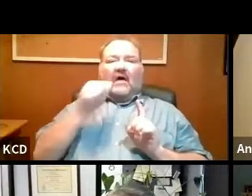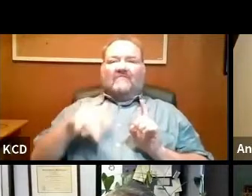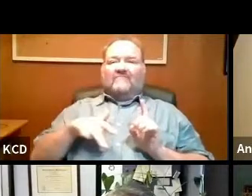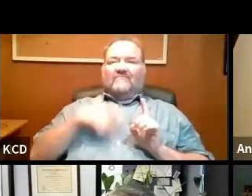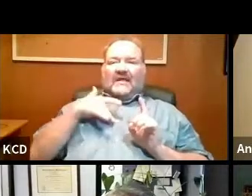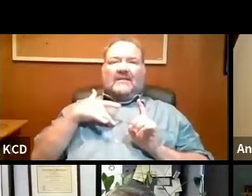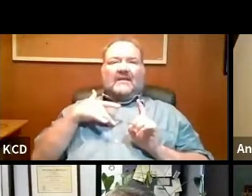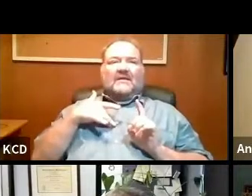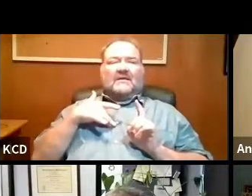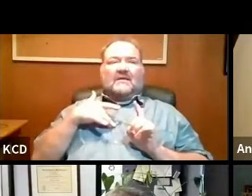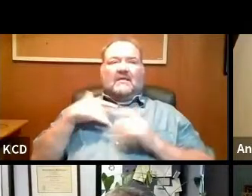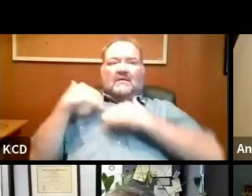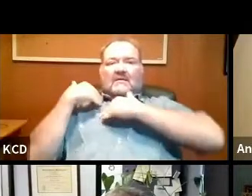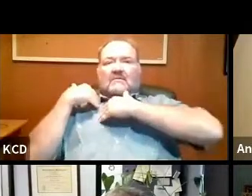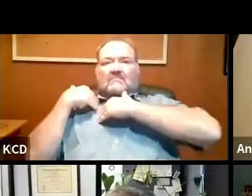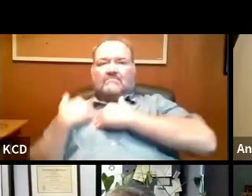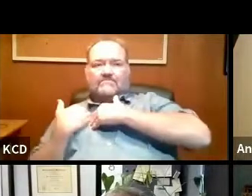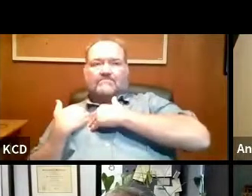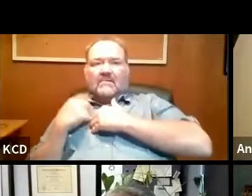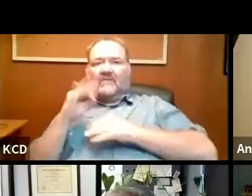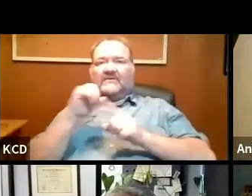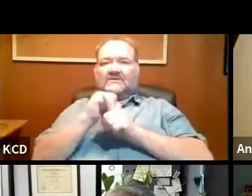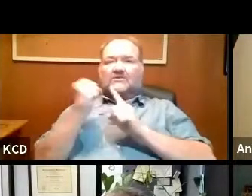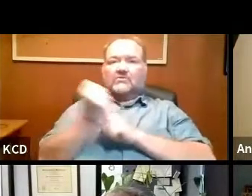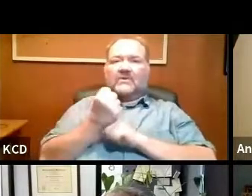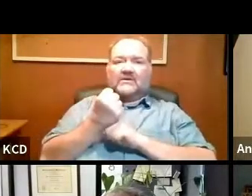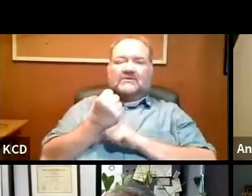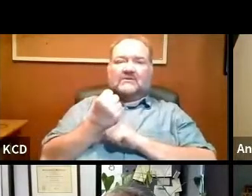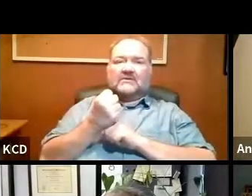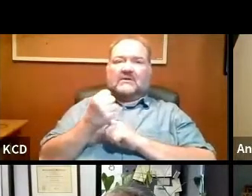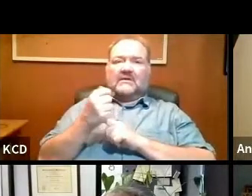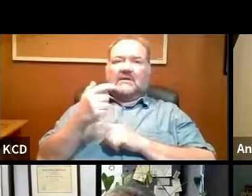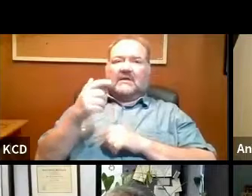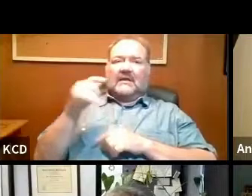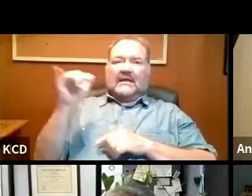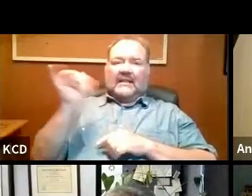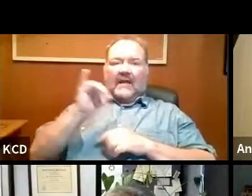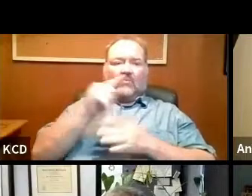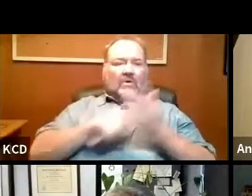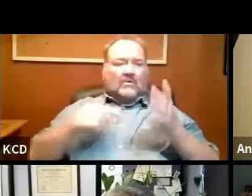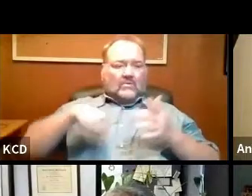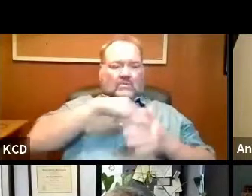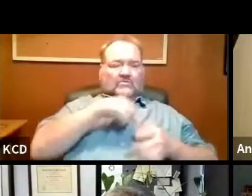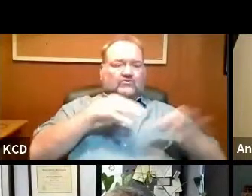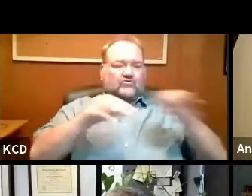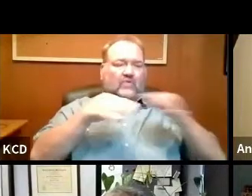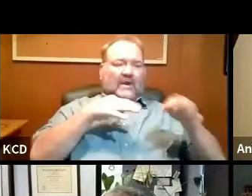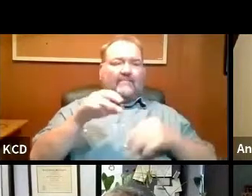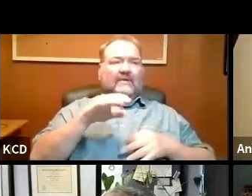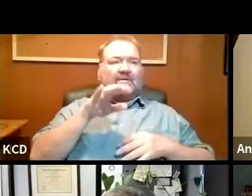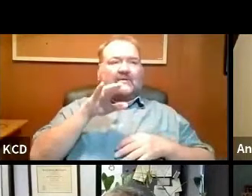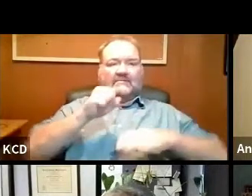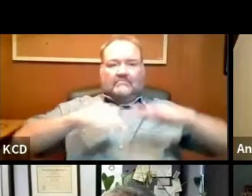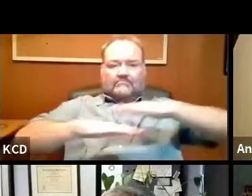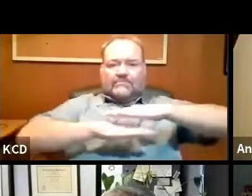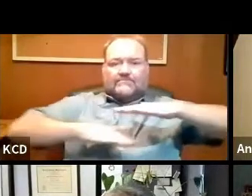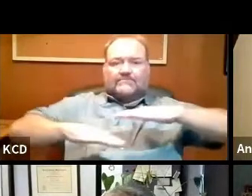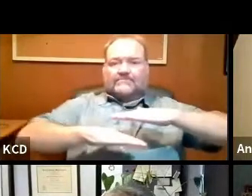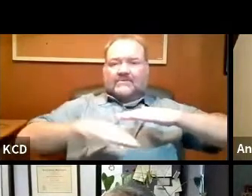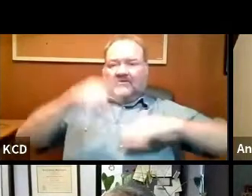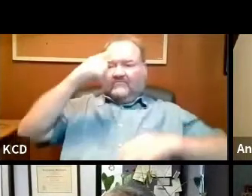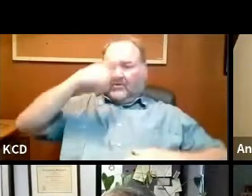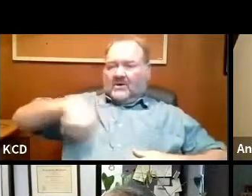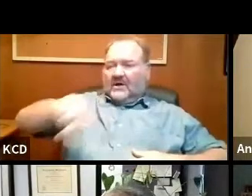the entire weight of the situation on their shoulders in what I described as what is fundamentally an